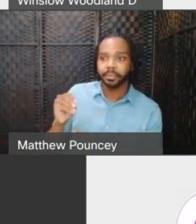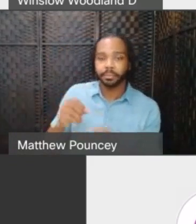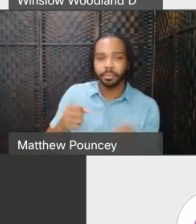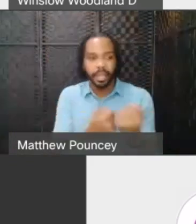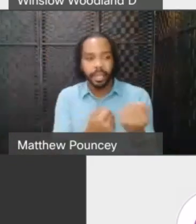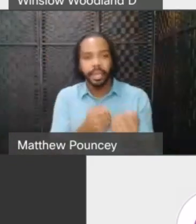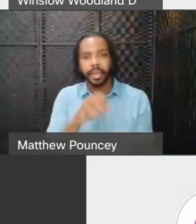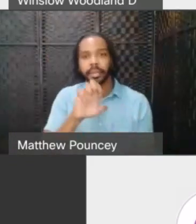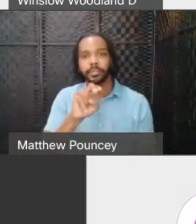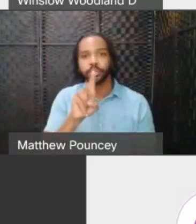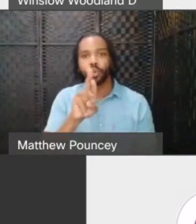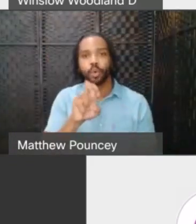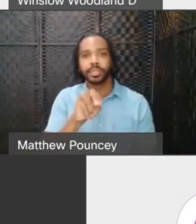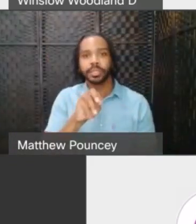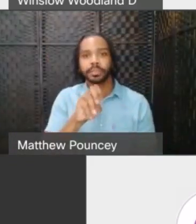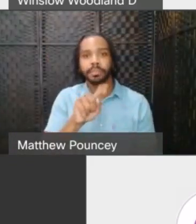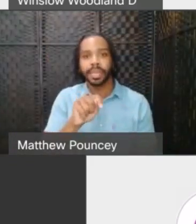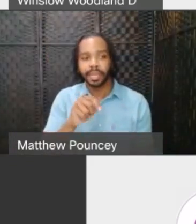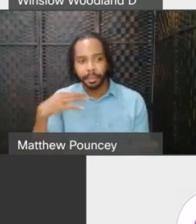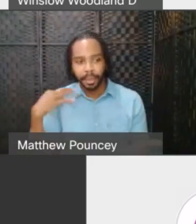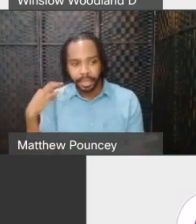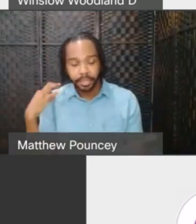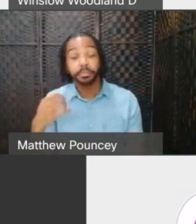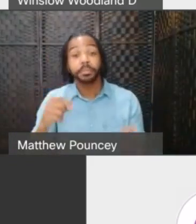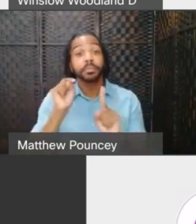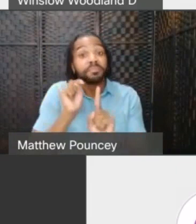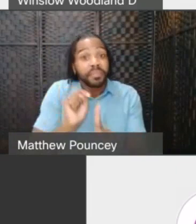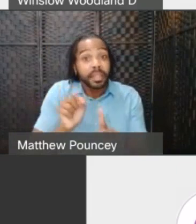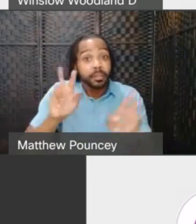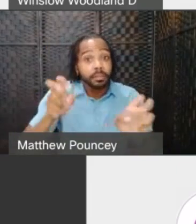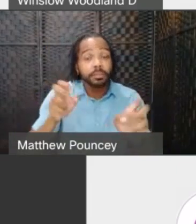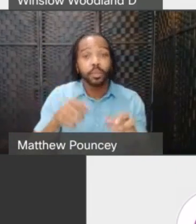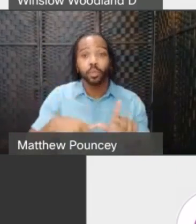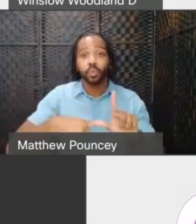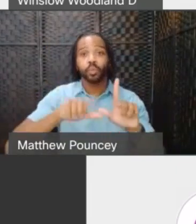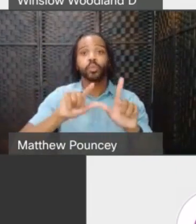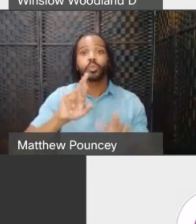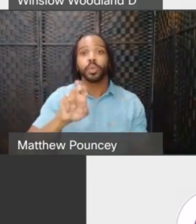For the renewals, we have been having issues with